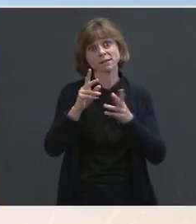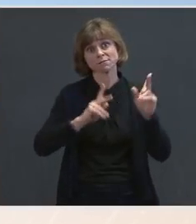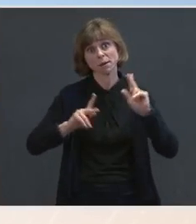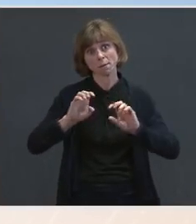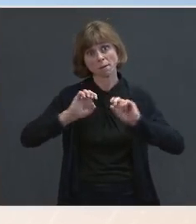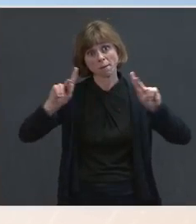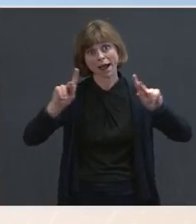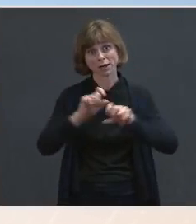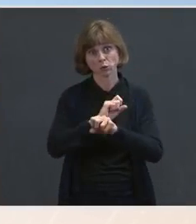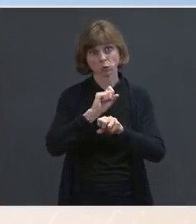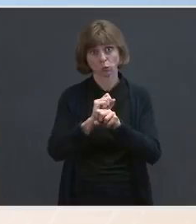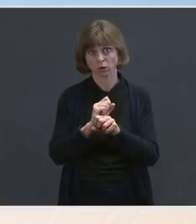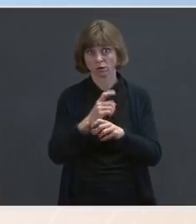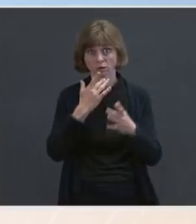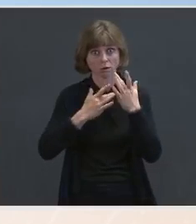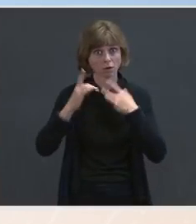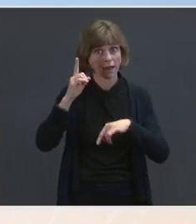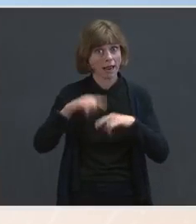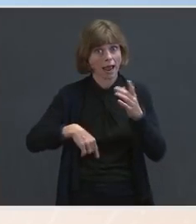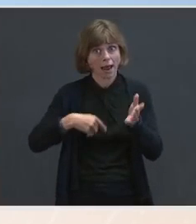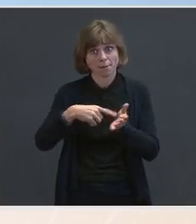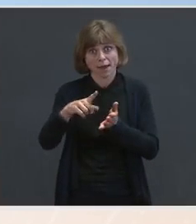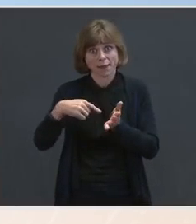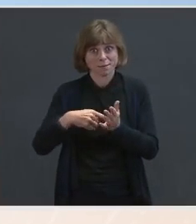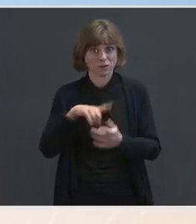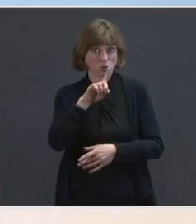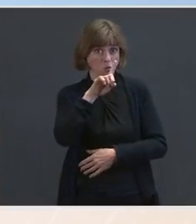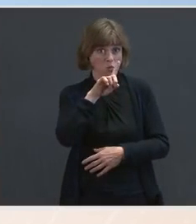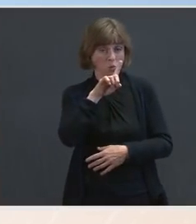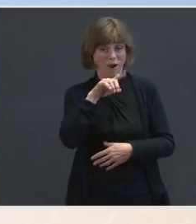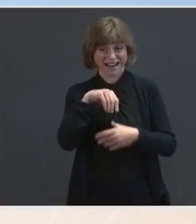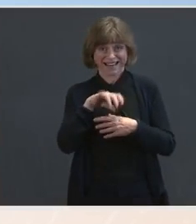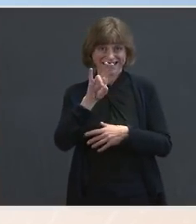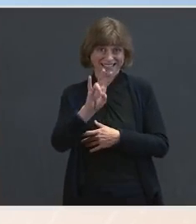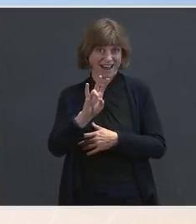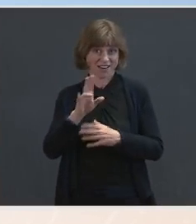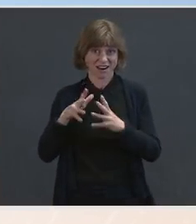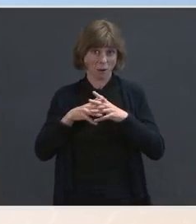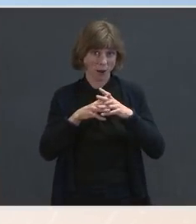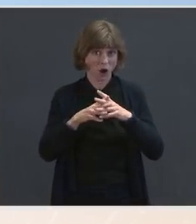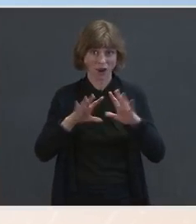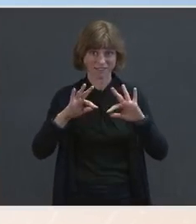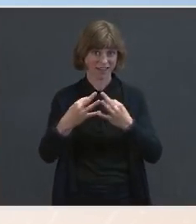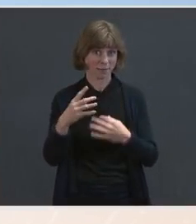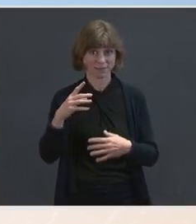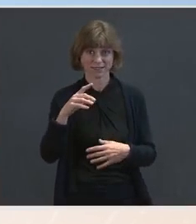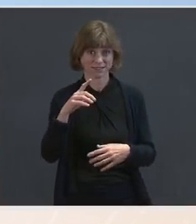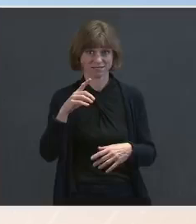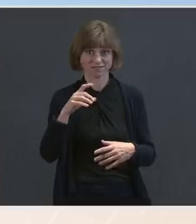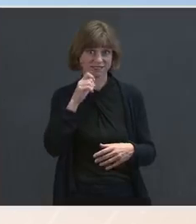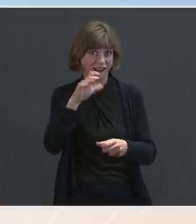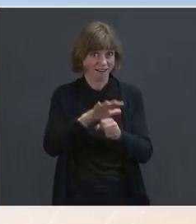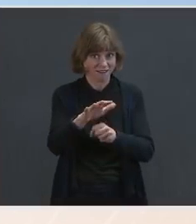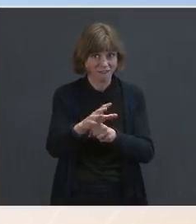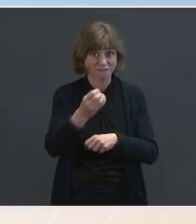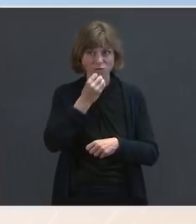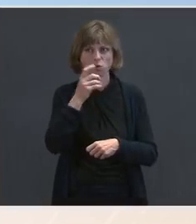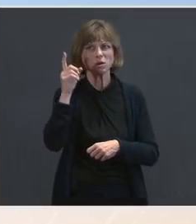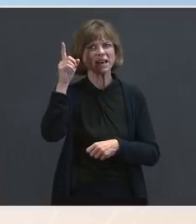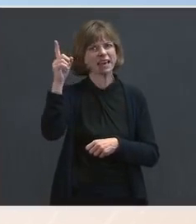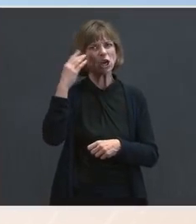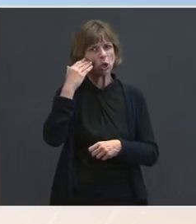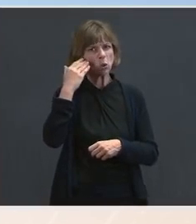struggling to make ends meet, the 1 in 7 American families that can't put food on the table, that he knew that those would be his top